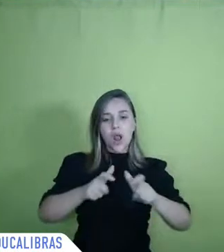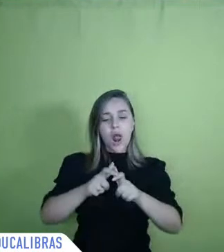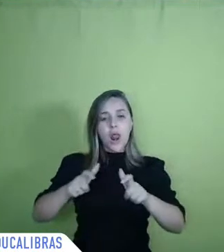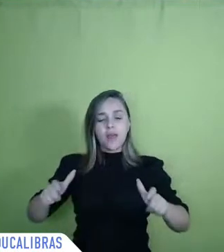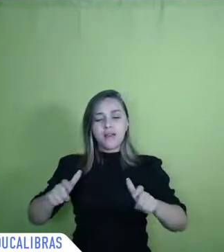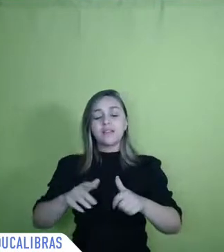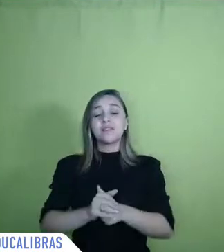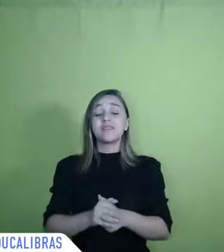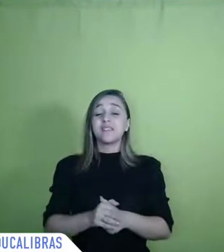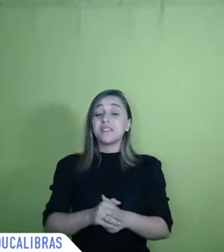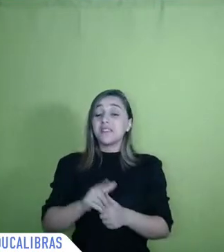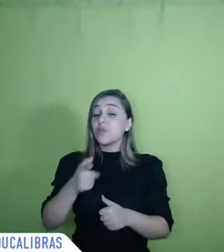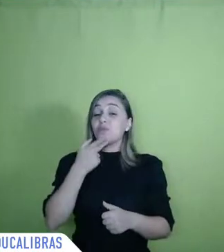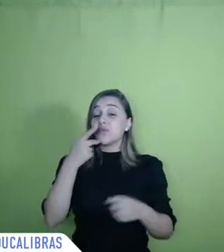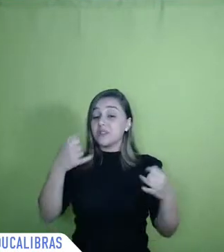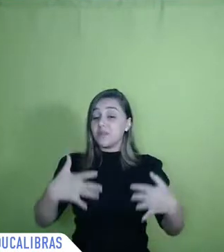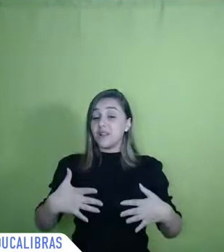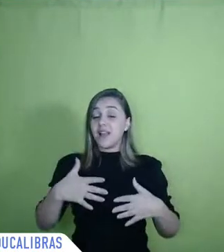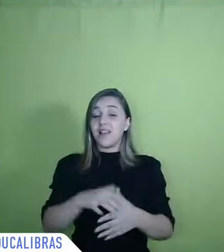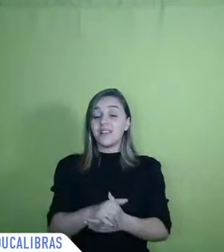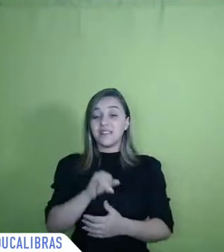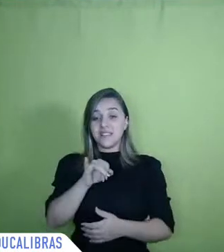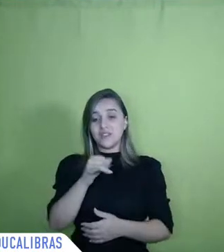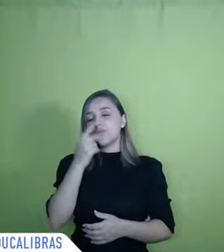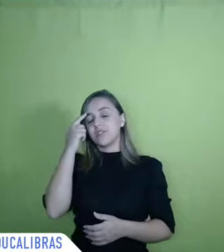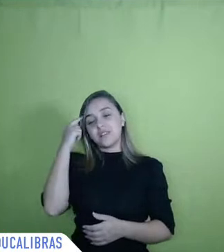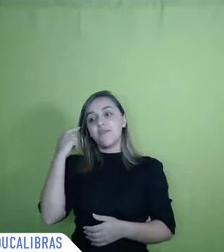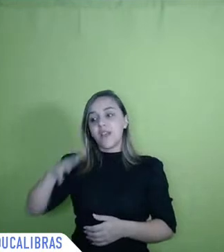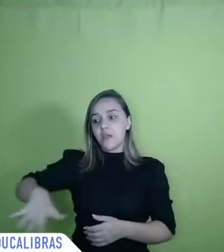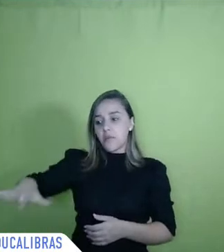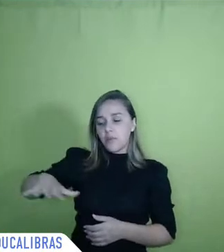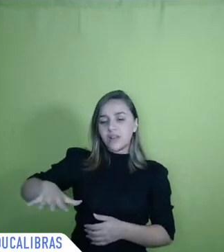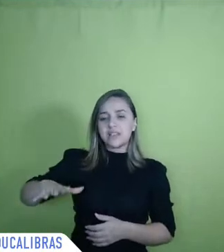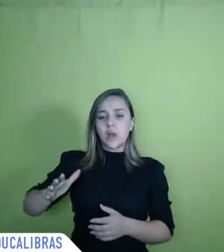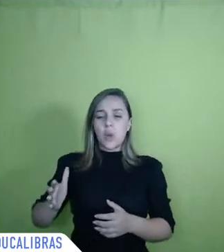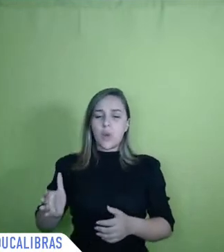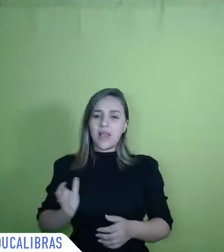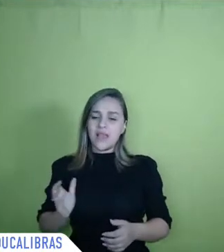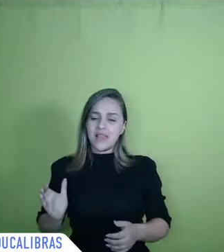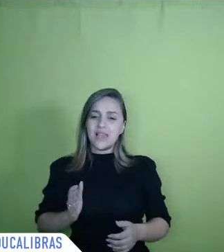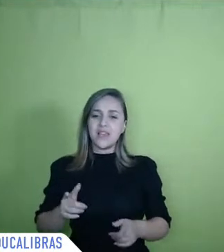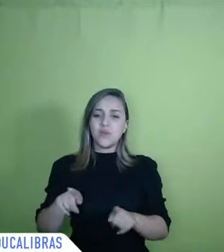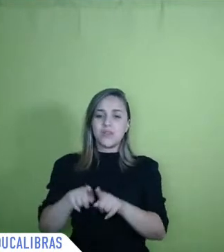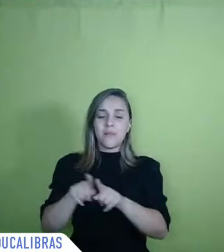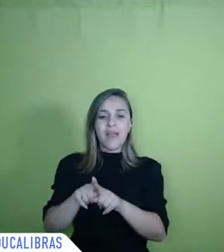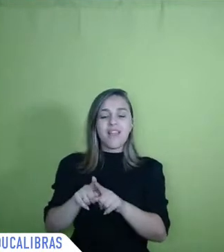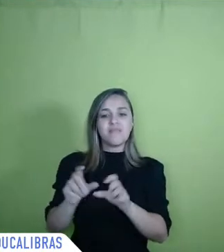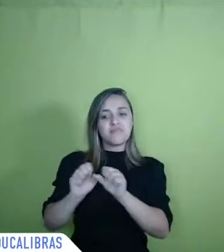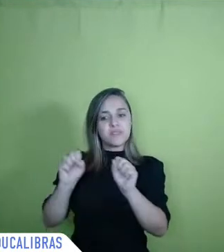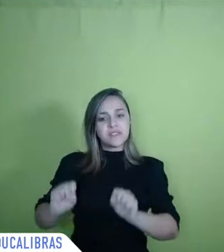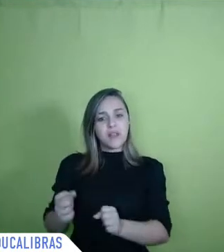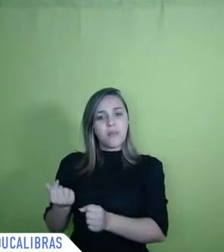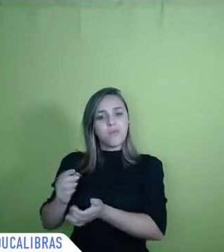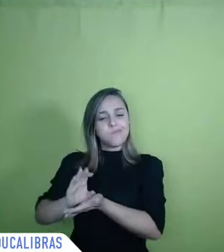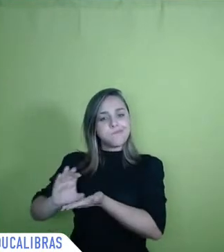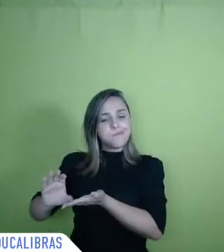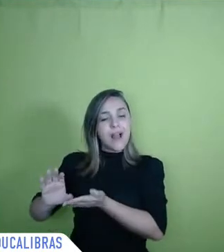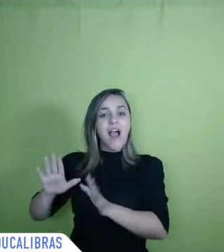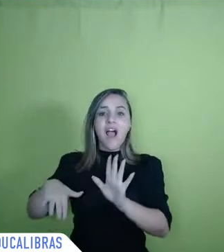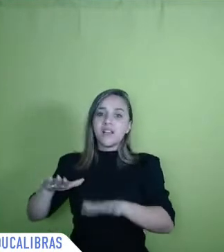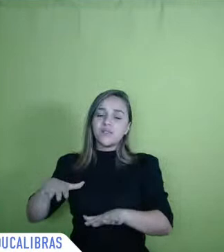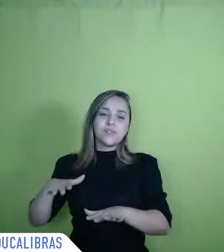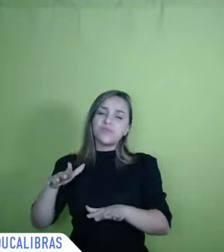for savings, waiting idle there anyway in a bank account or in the financial markets. So, really,